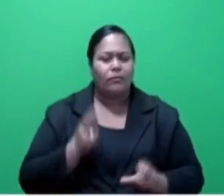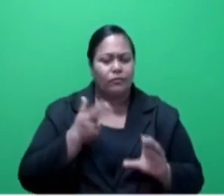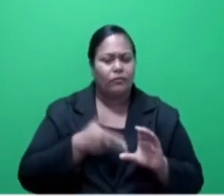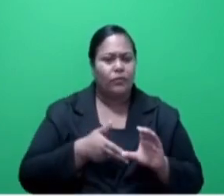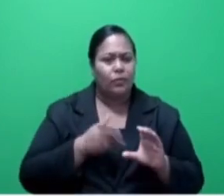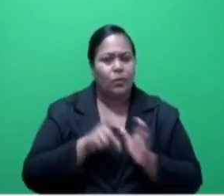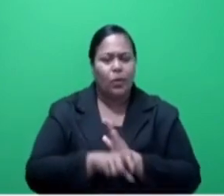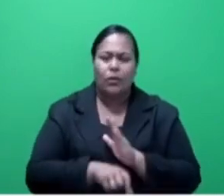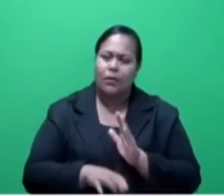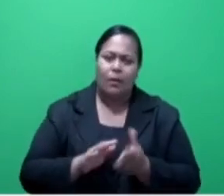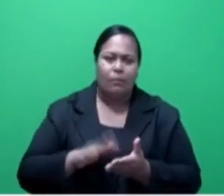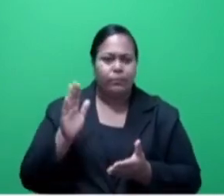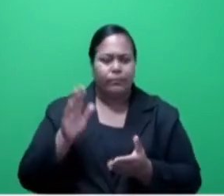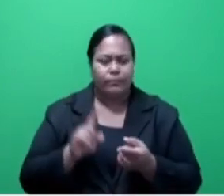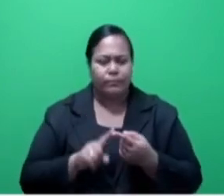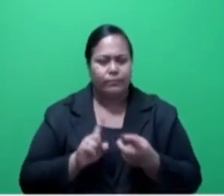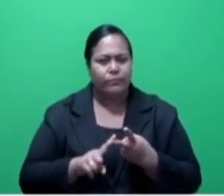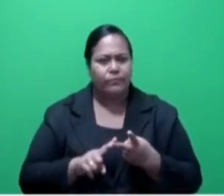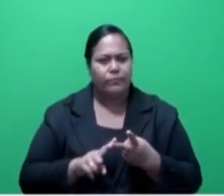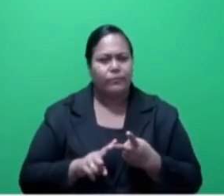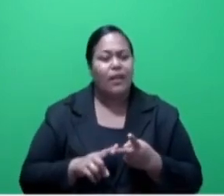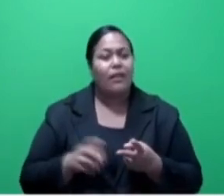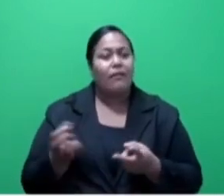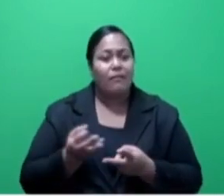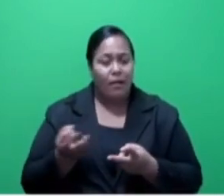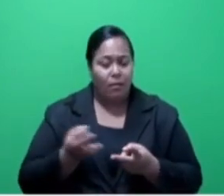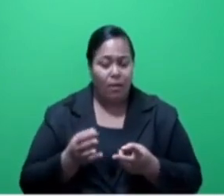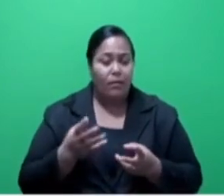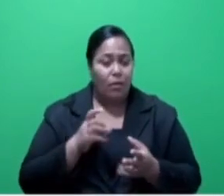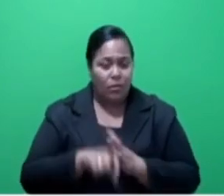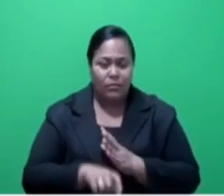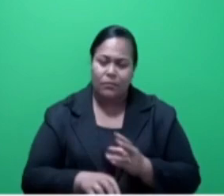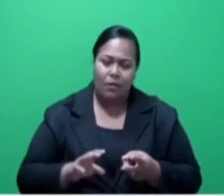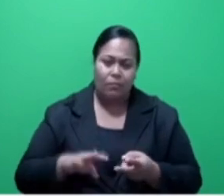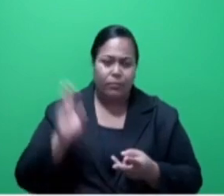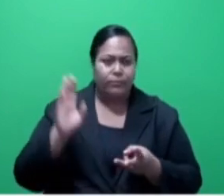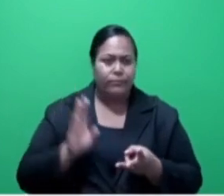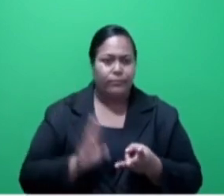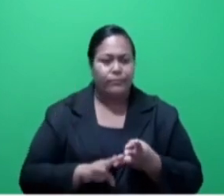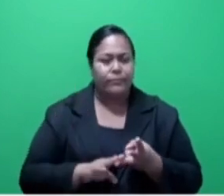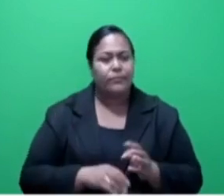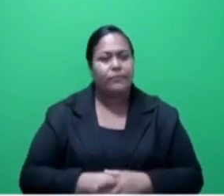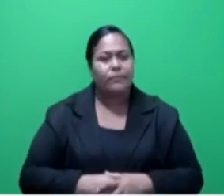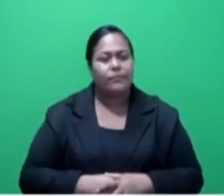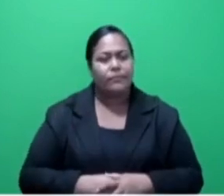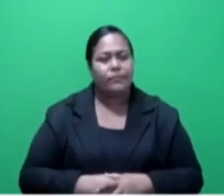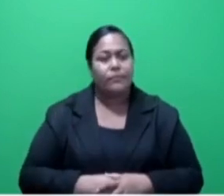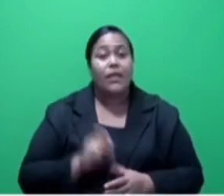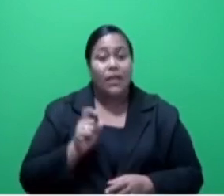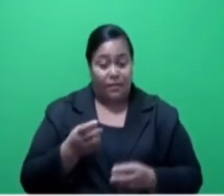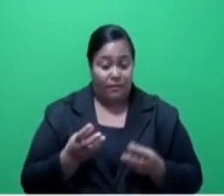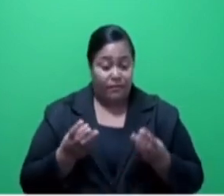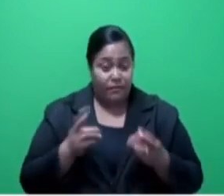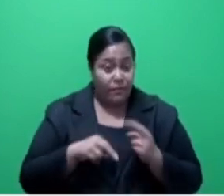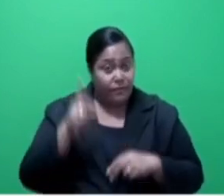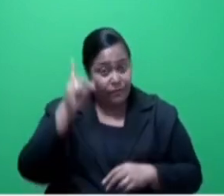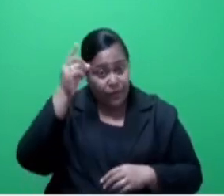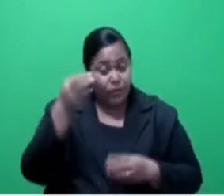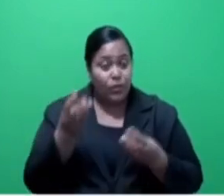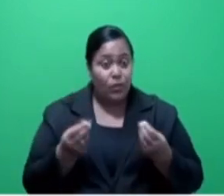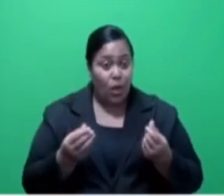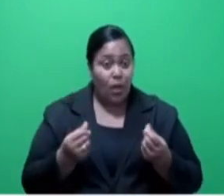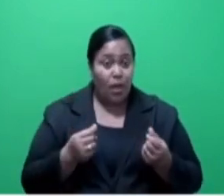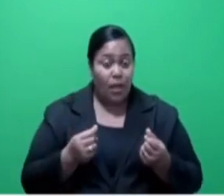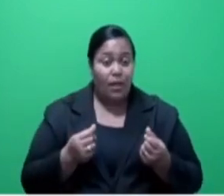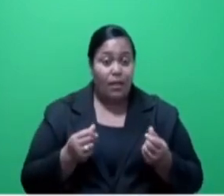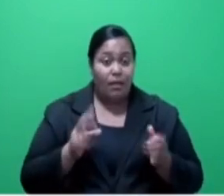going up, wheat prices going up, freight costs are going up. If our dollar was devalued, sir, the cost of things would have been even through